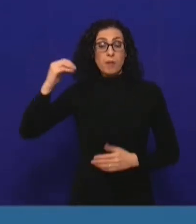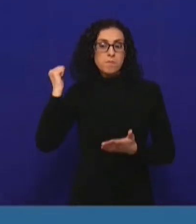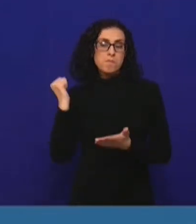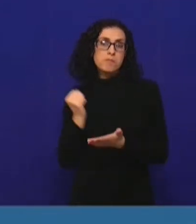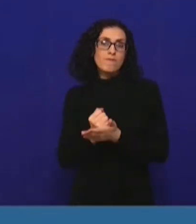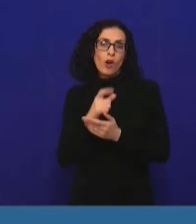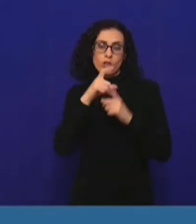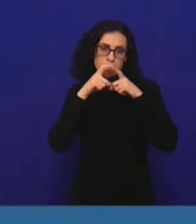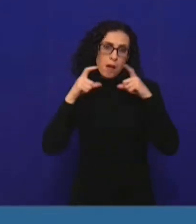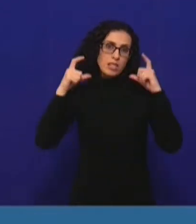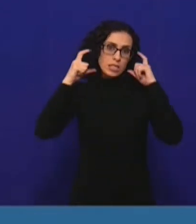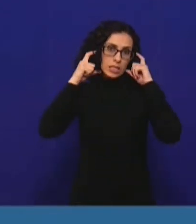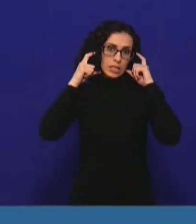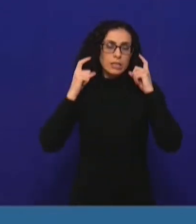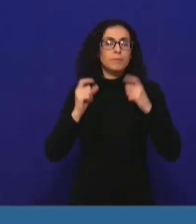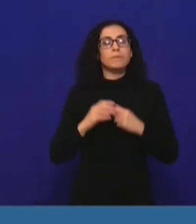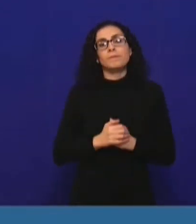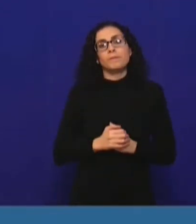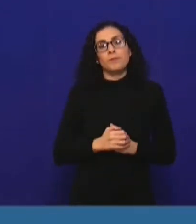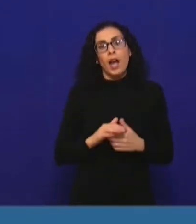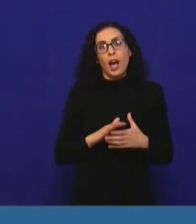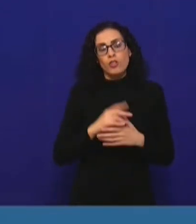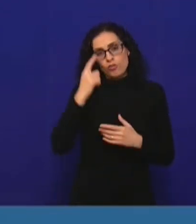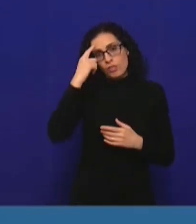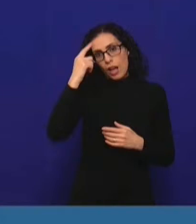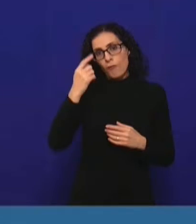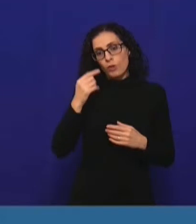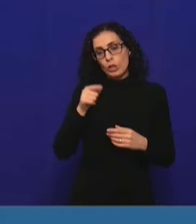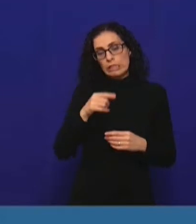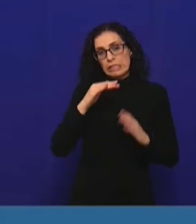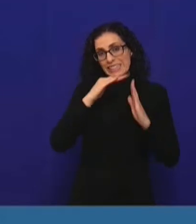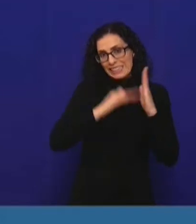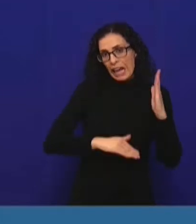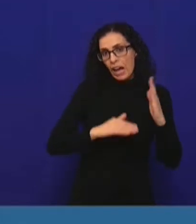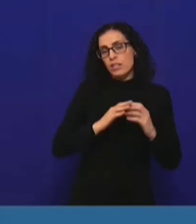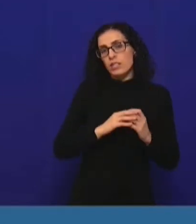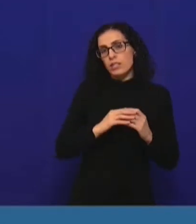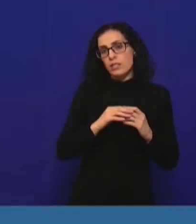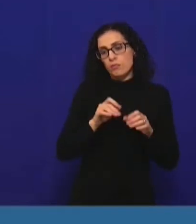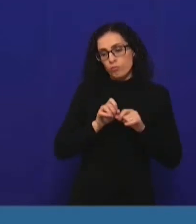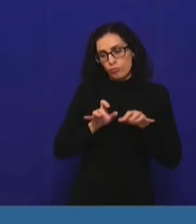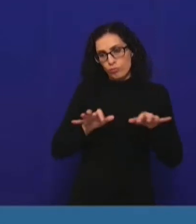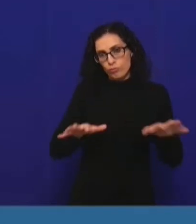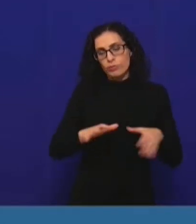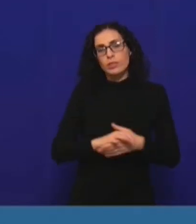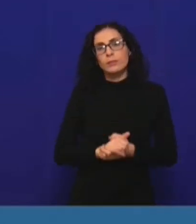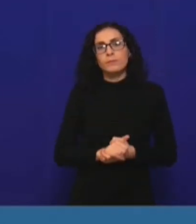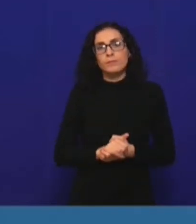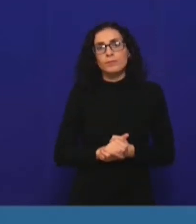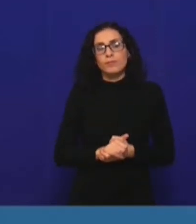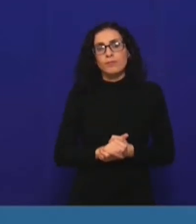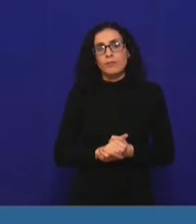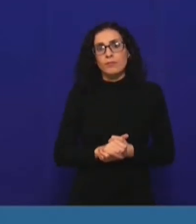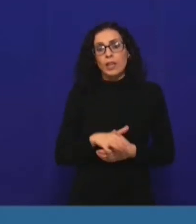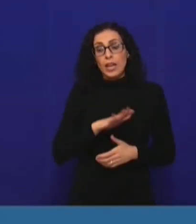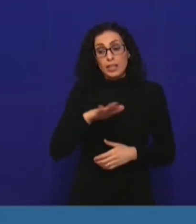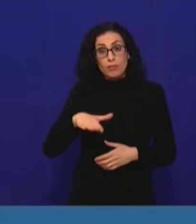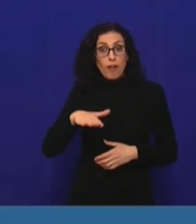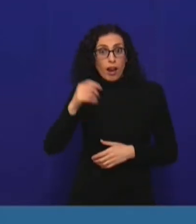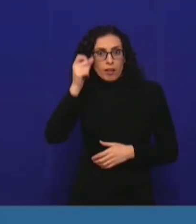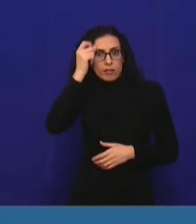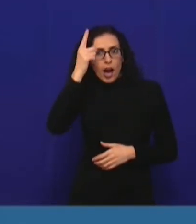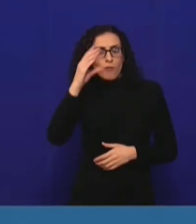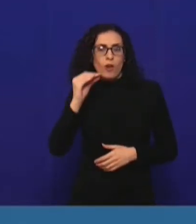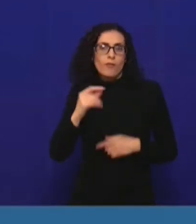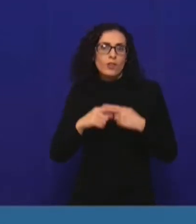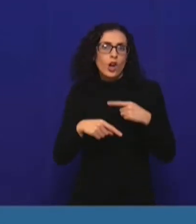jilbsu il-maskli għaliex din nafu li hemmhekk ħatevita. Rajna wkoll li tfal ukoll jismaw ħafna bil-mezzi ta'